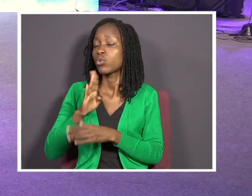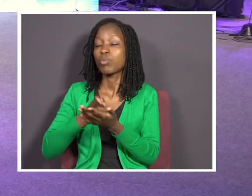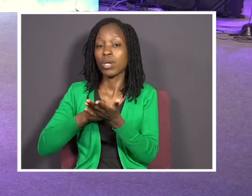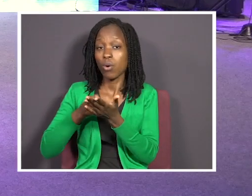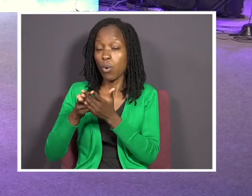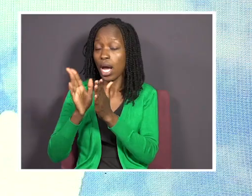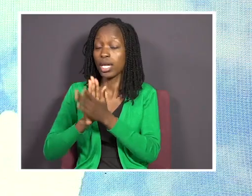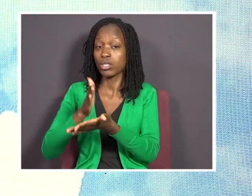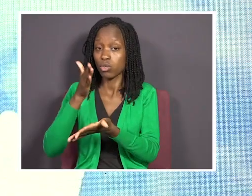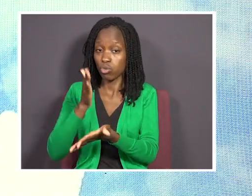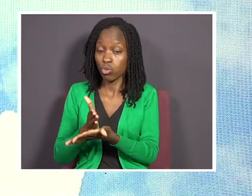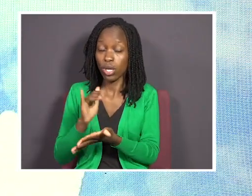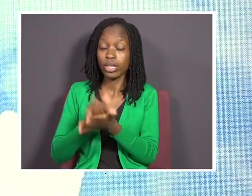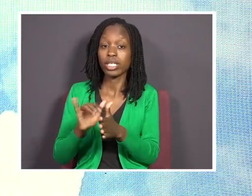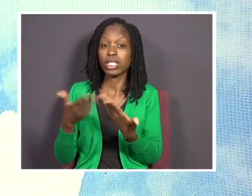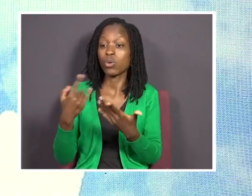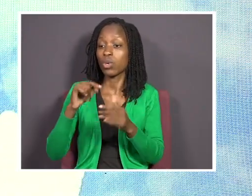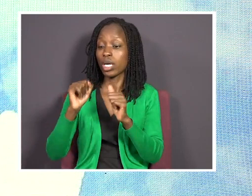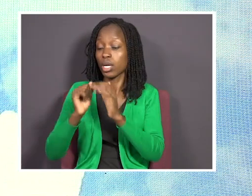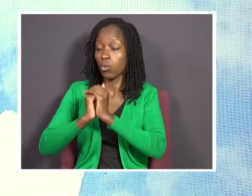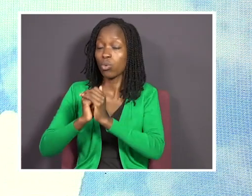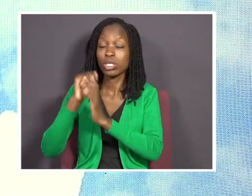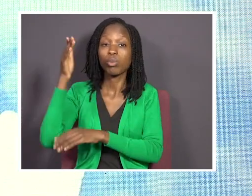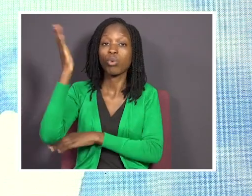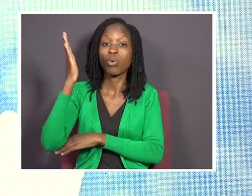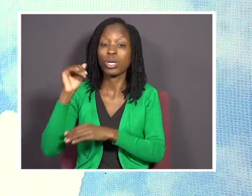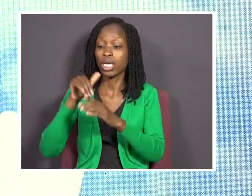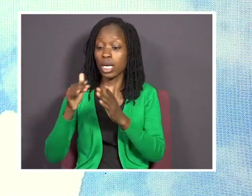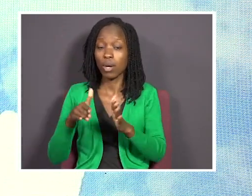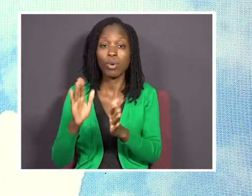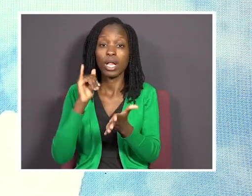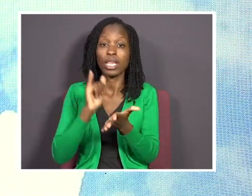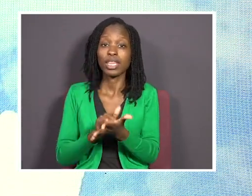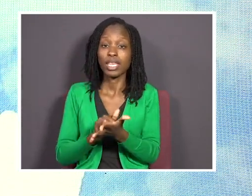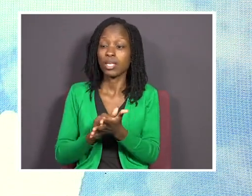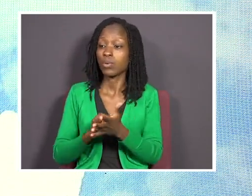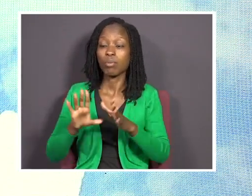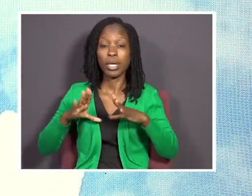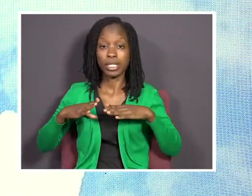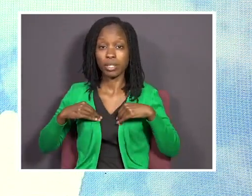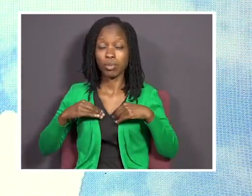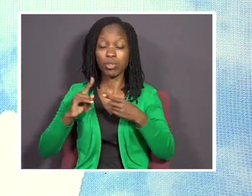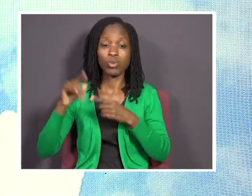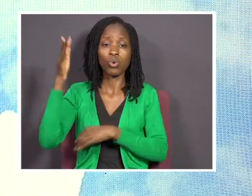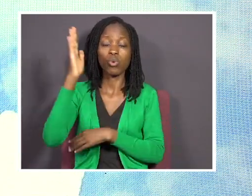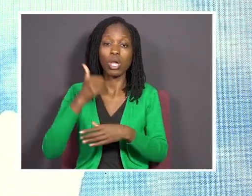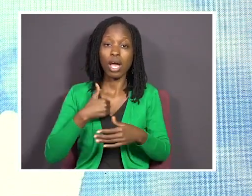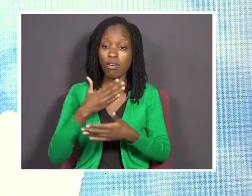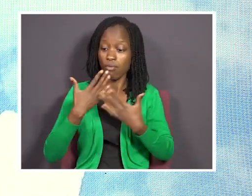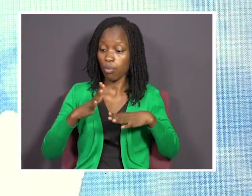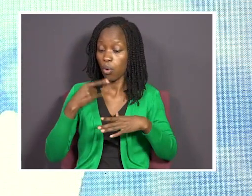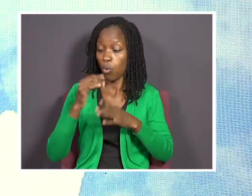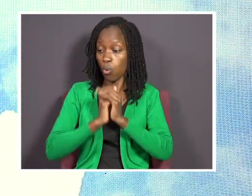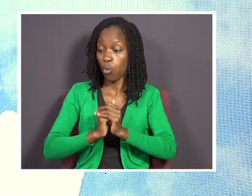truthfulness. That is how we can worship God in a manner that is going to be acceptable. There are people who will worship